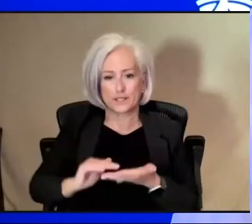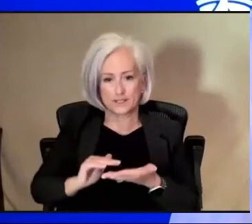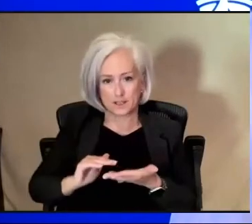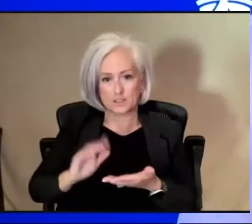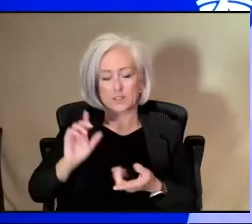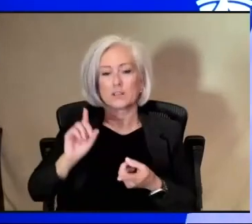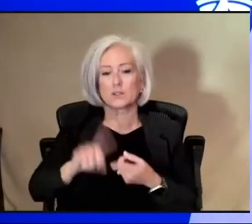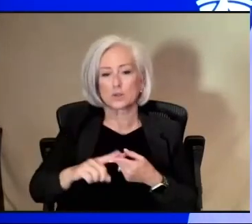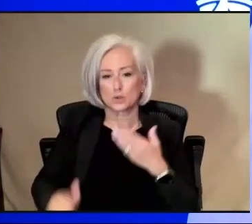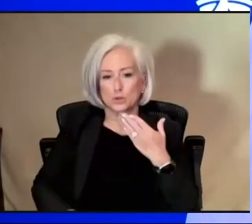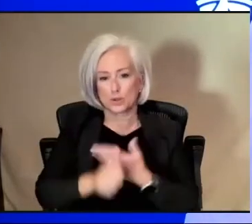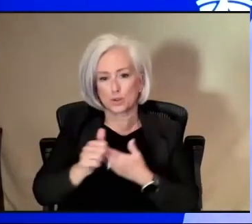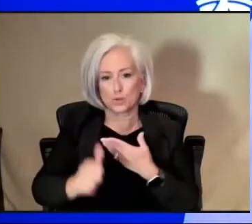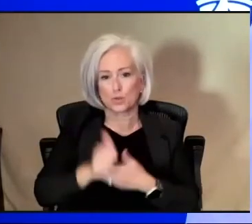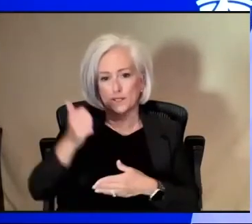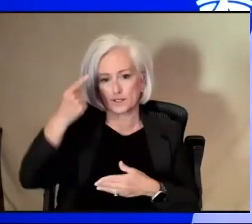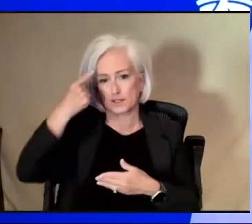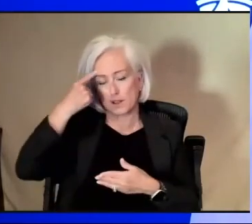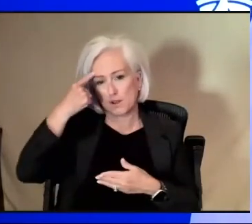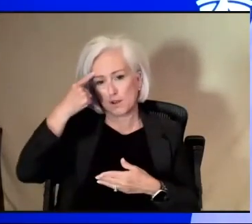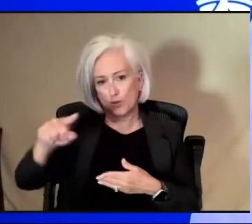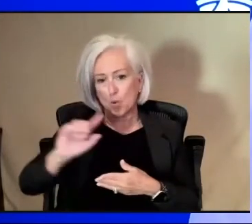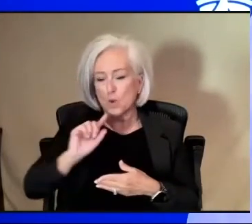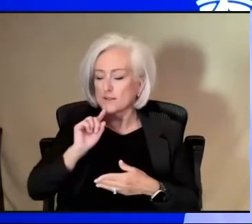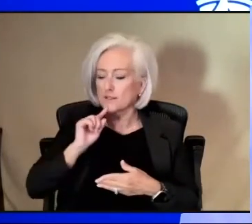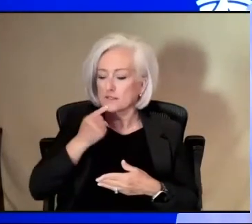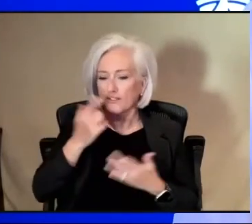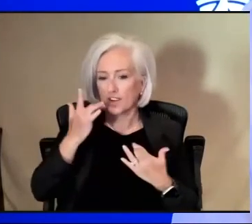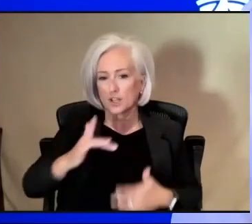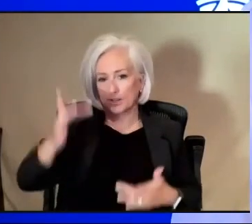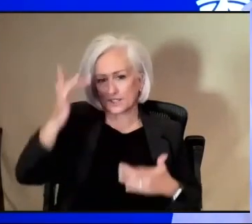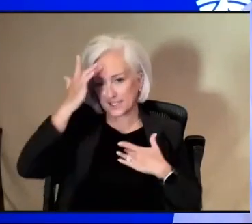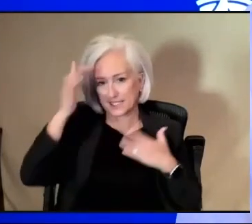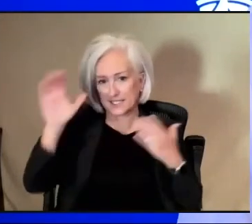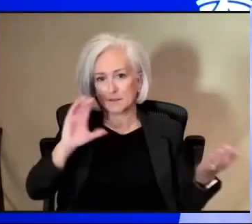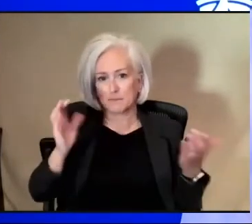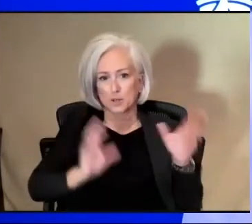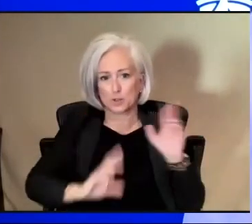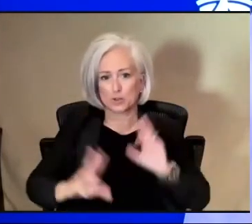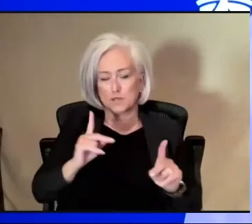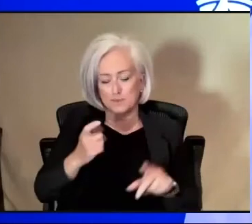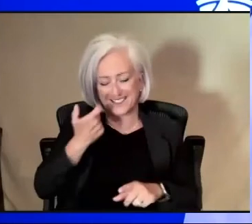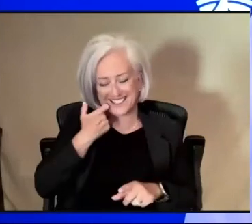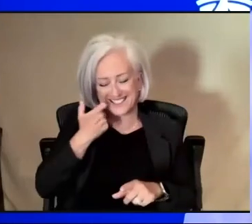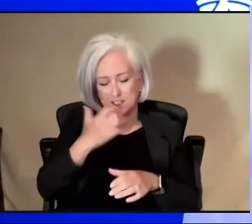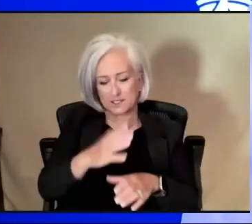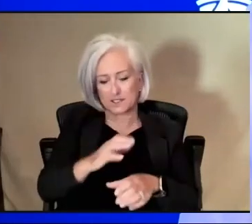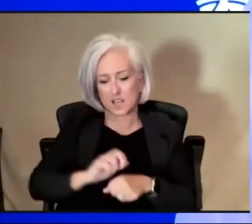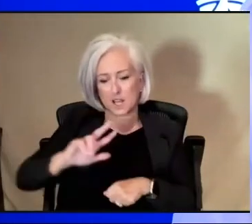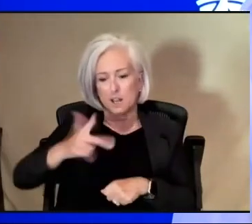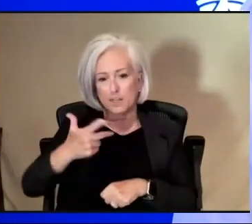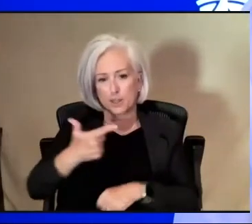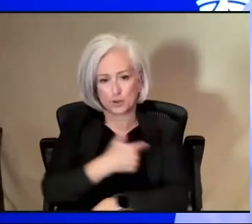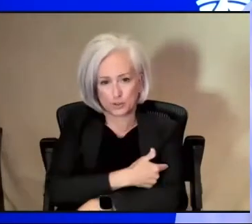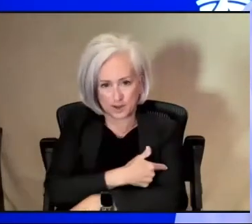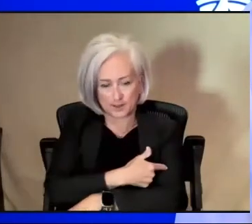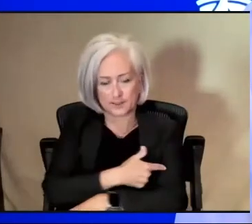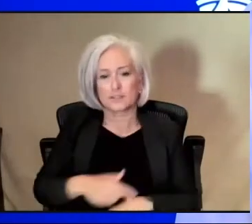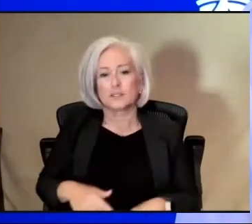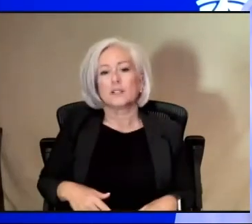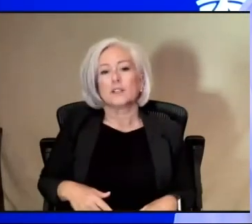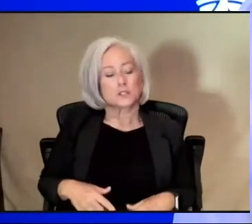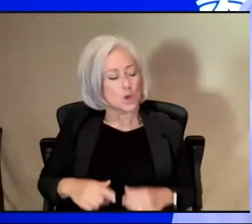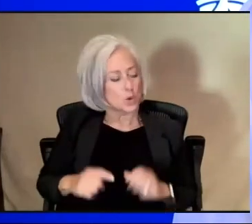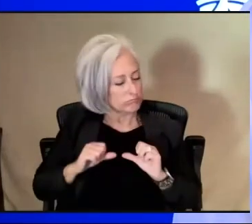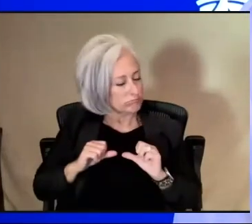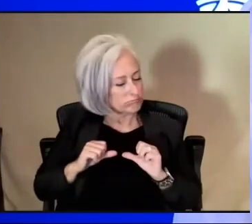risk of severe disease compared to those people that just got their third dose as well. So there is continued debate,